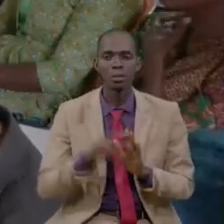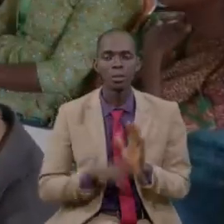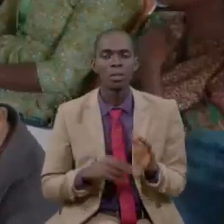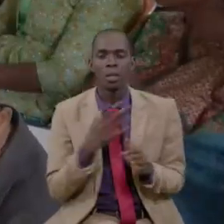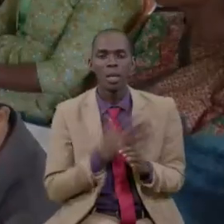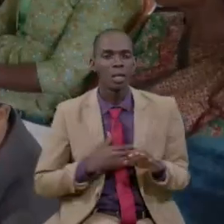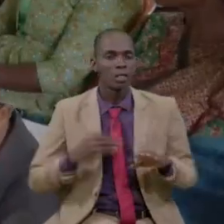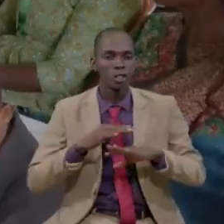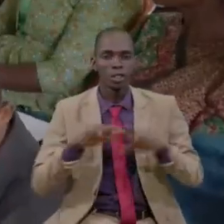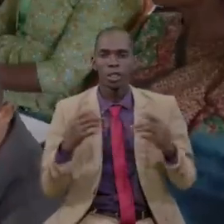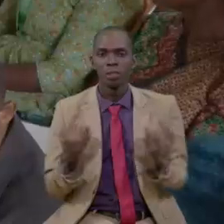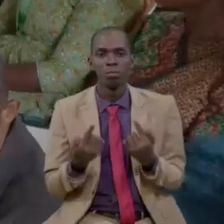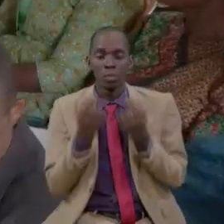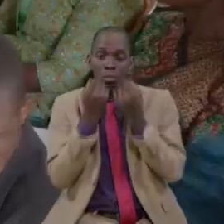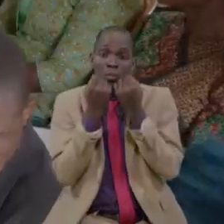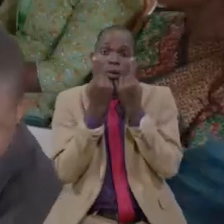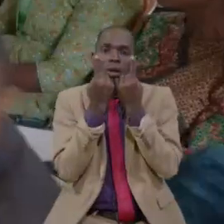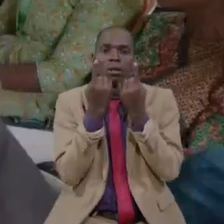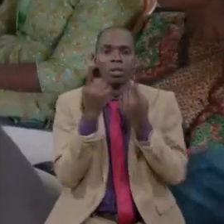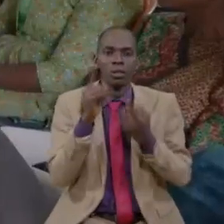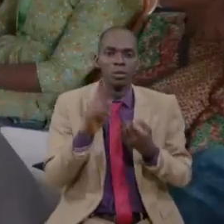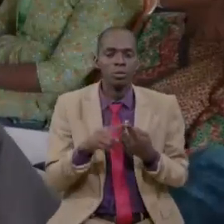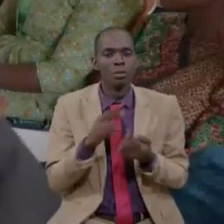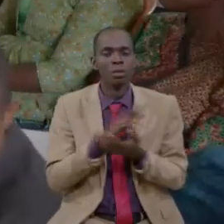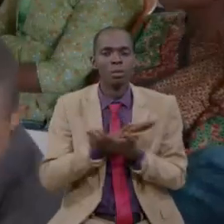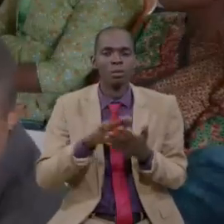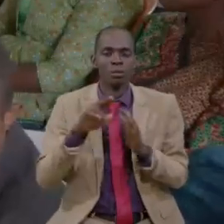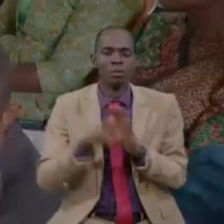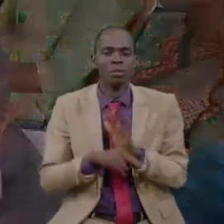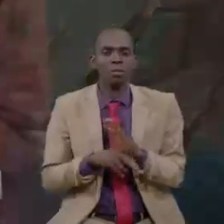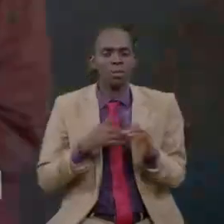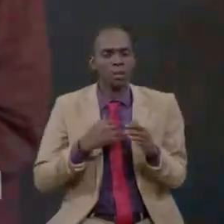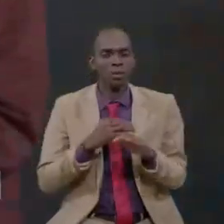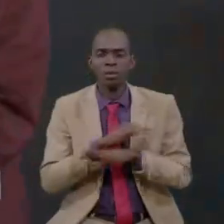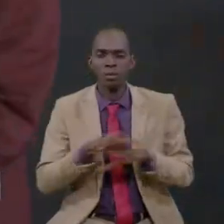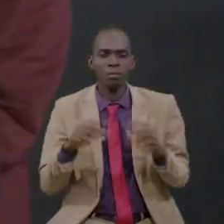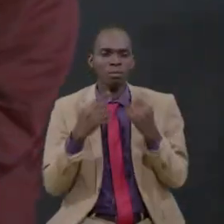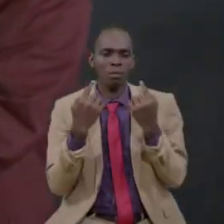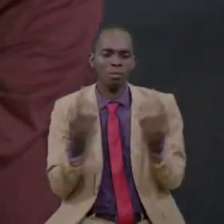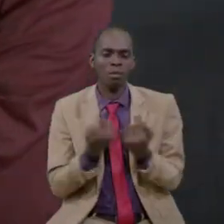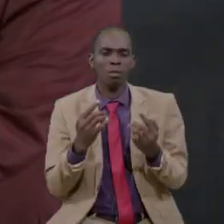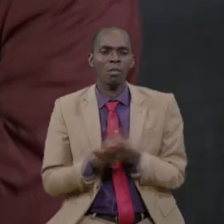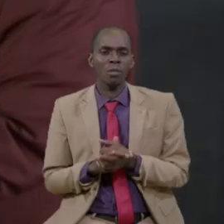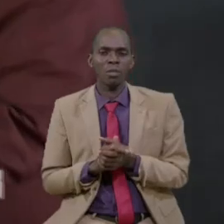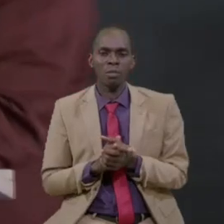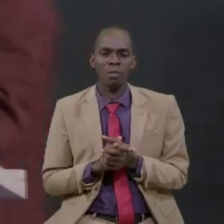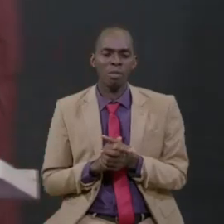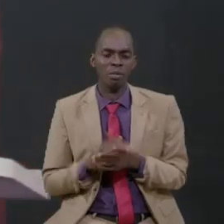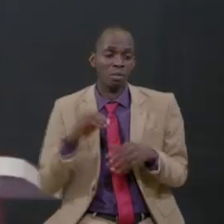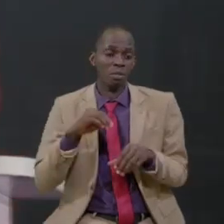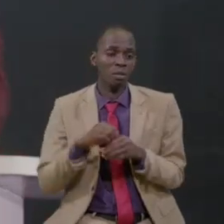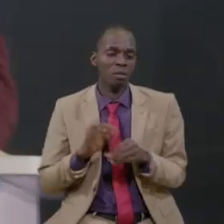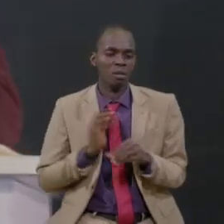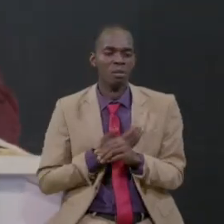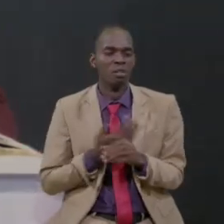Awake to righteousness and sin not. In our earlier years in